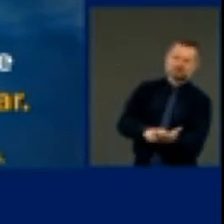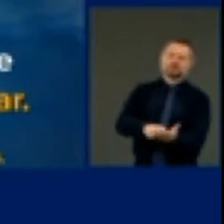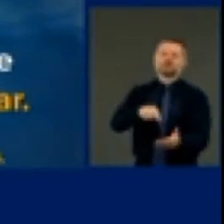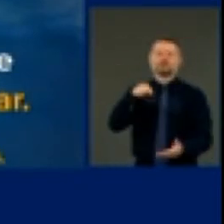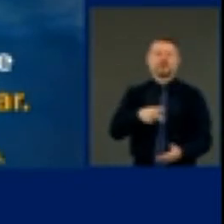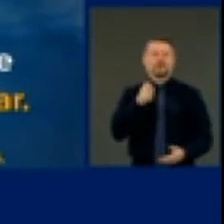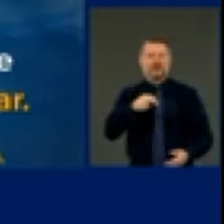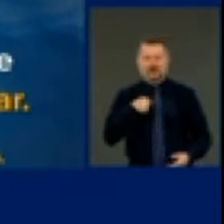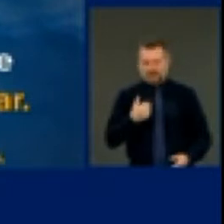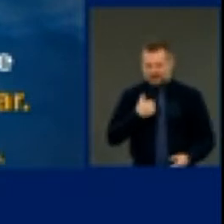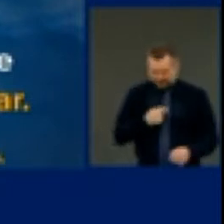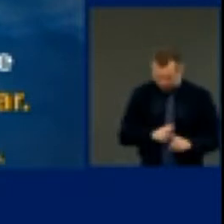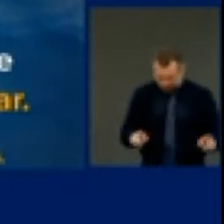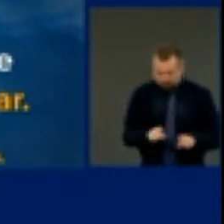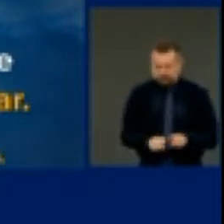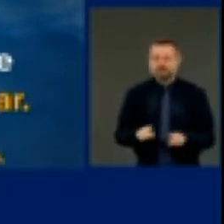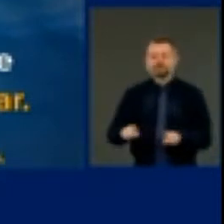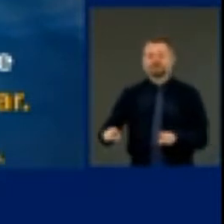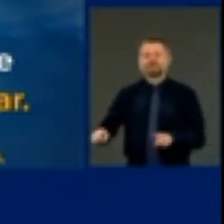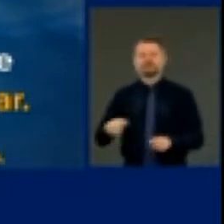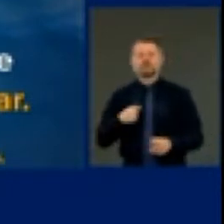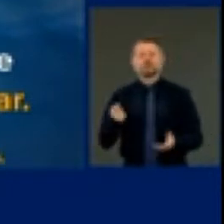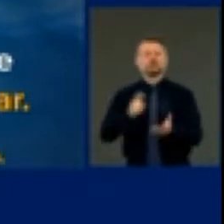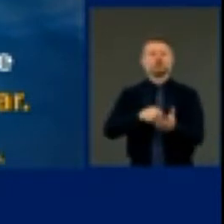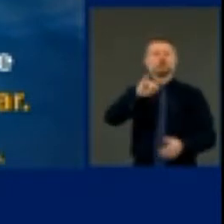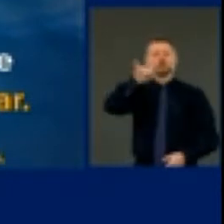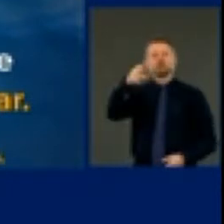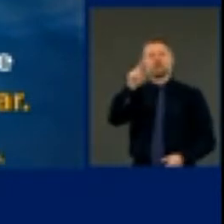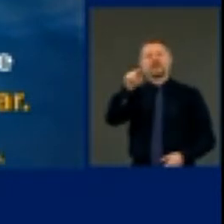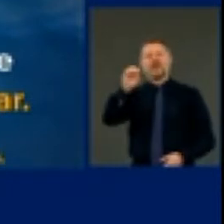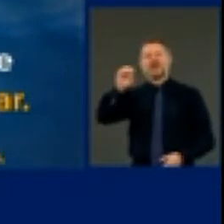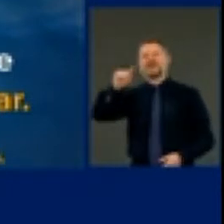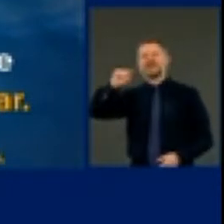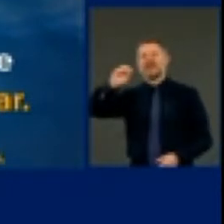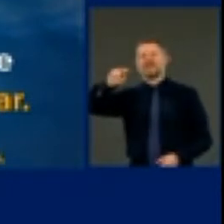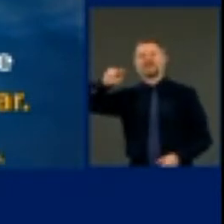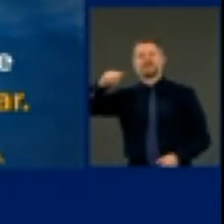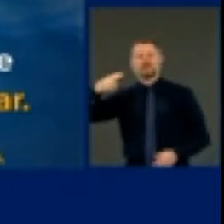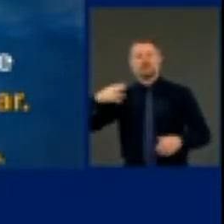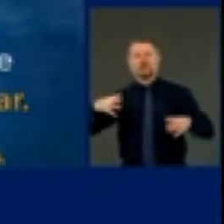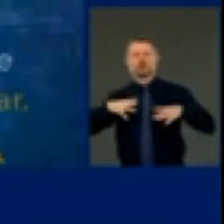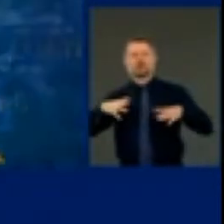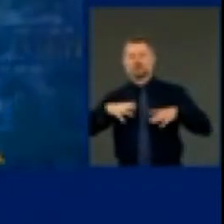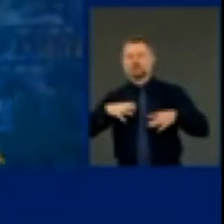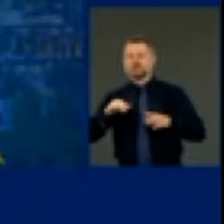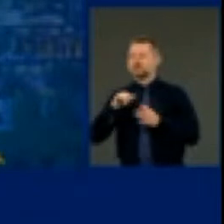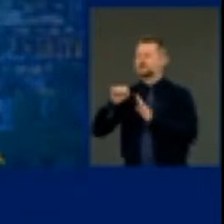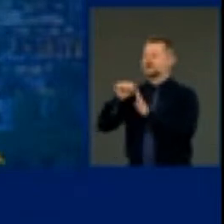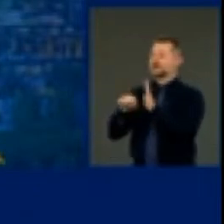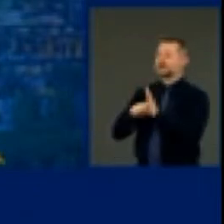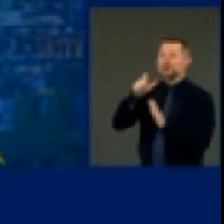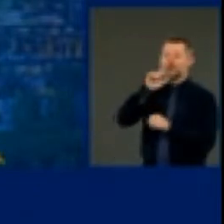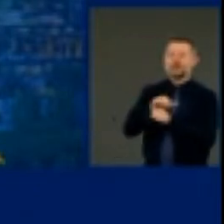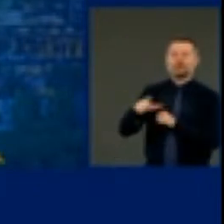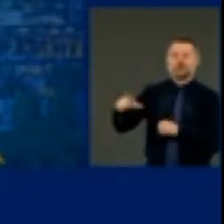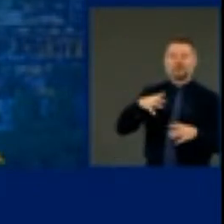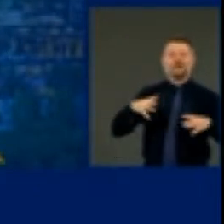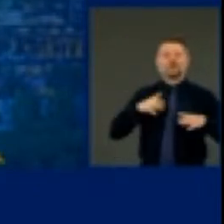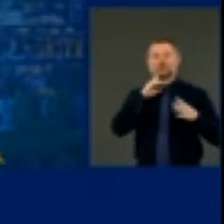recognizing Juneteenth as a holiday for state employees, and I'm going to propose legislation next year to make it an official state holiday.